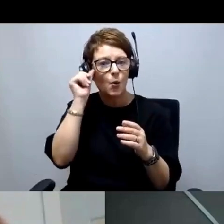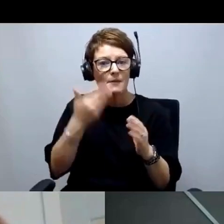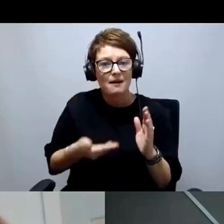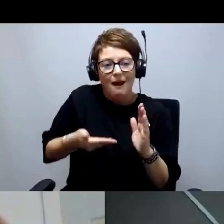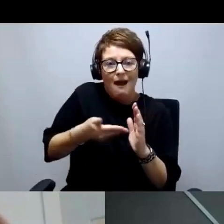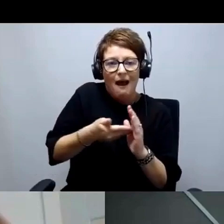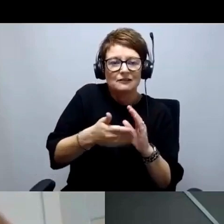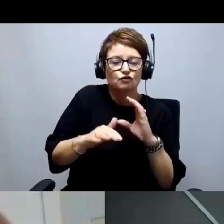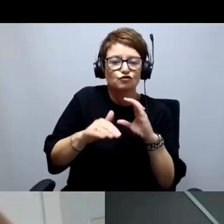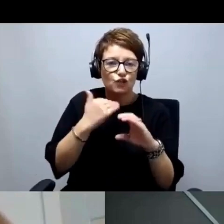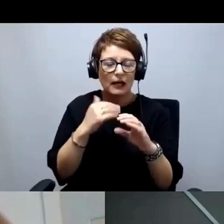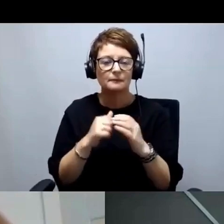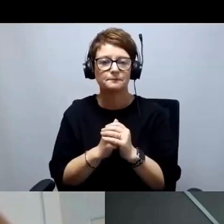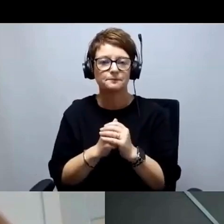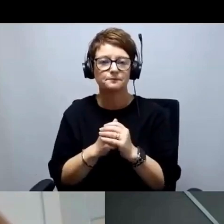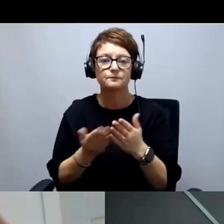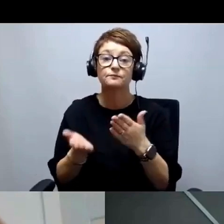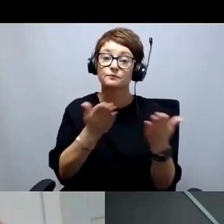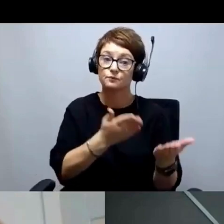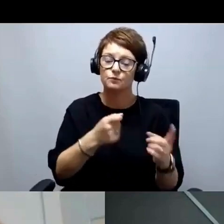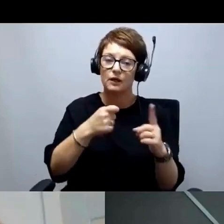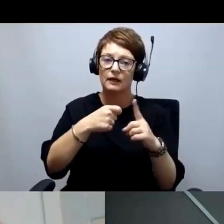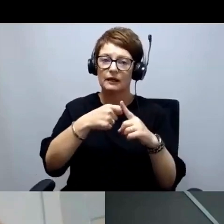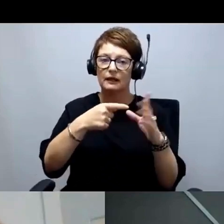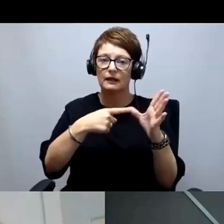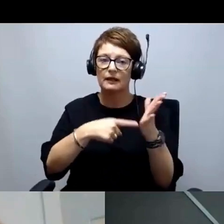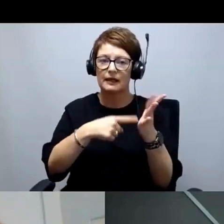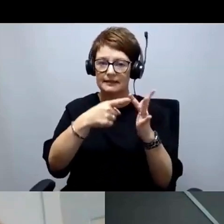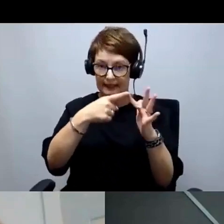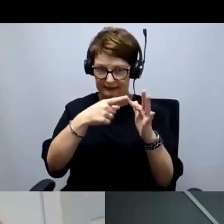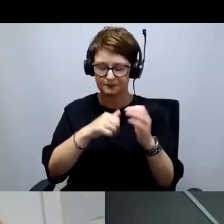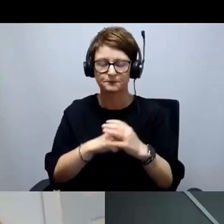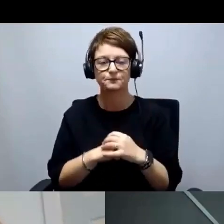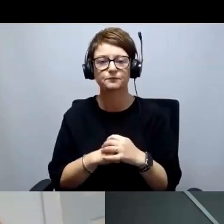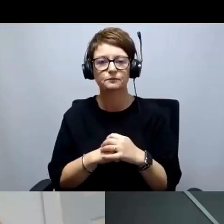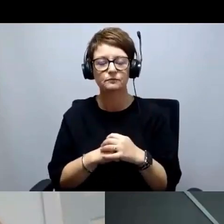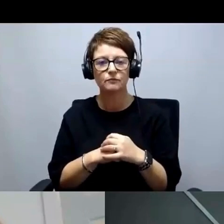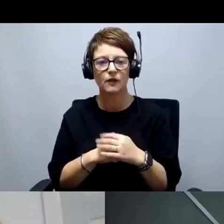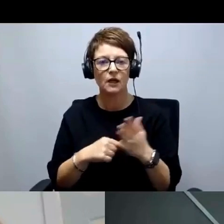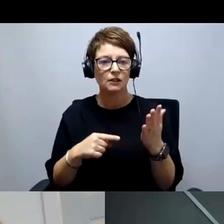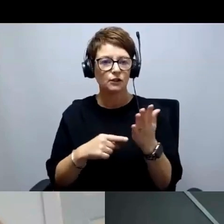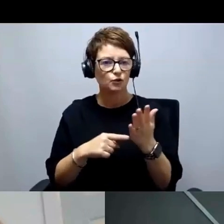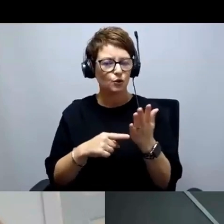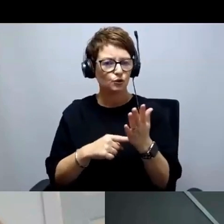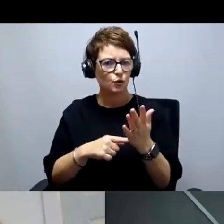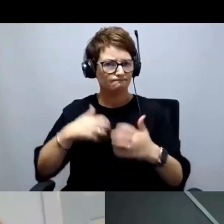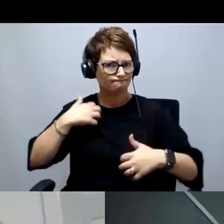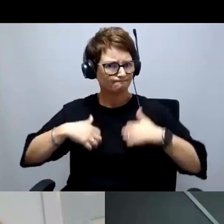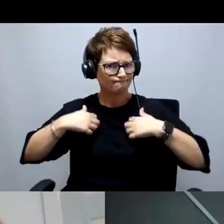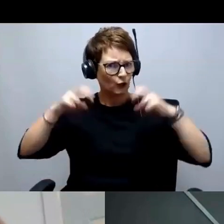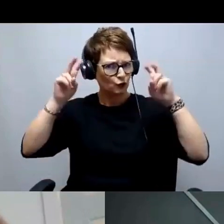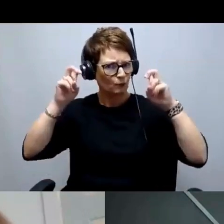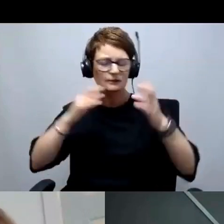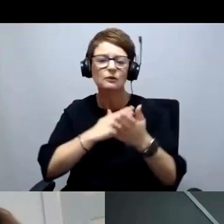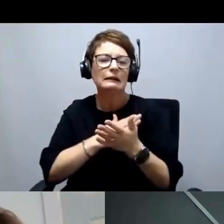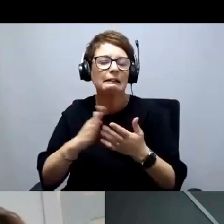Katie. Oh, yeah, so yeah, testosterone, emotive topic, unclear what is best to do.